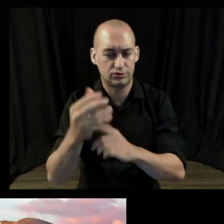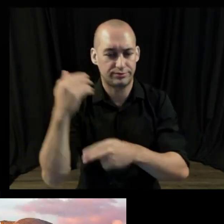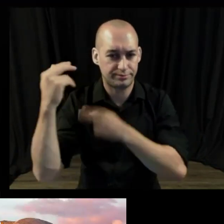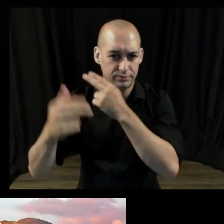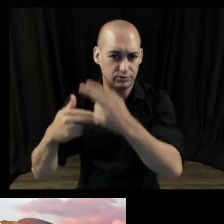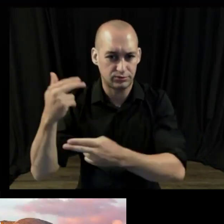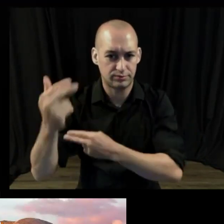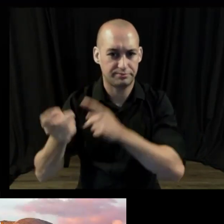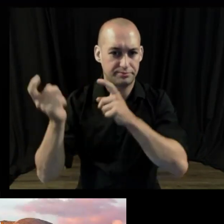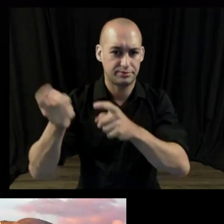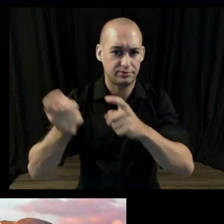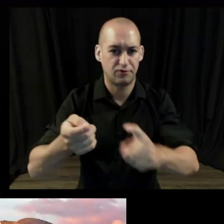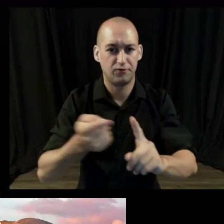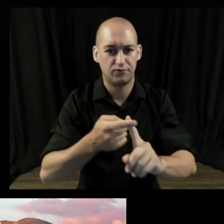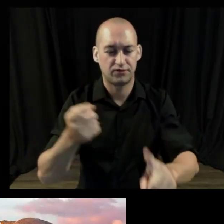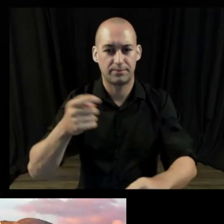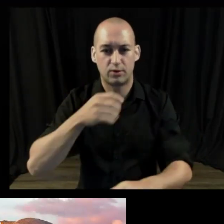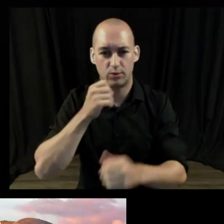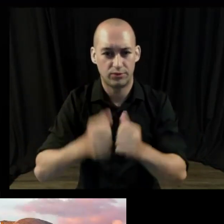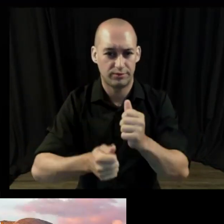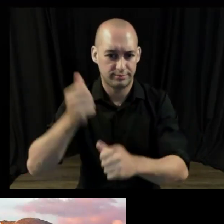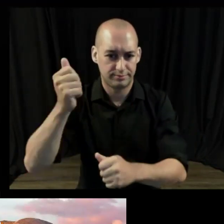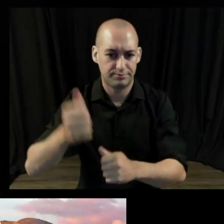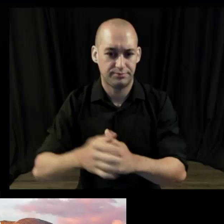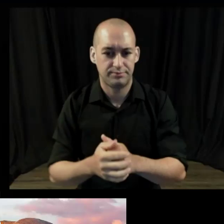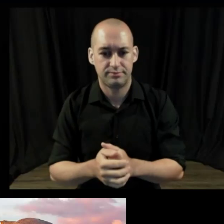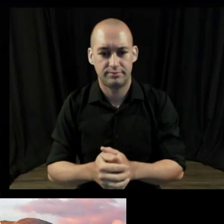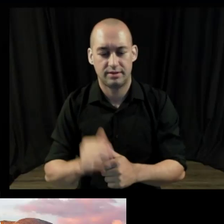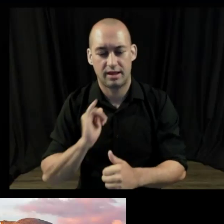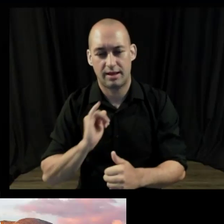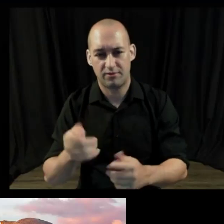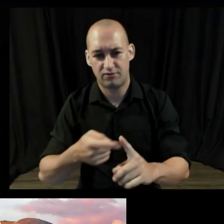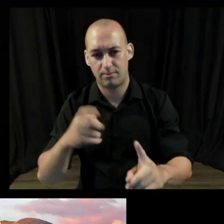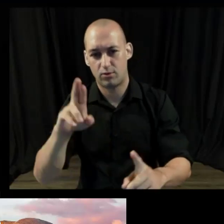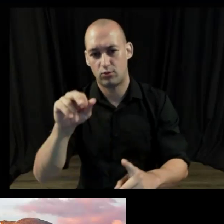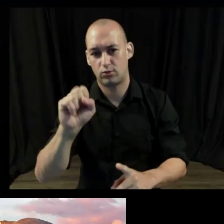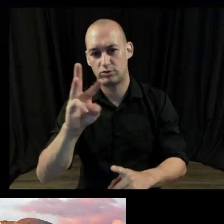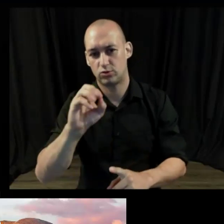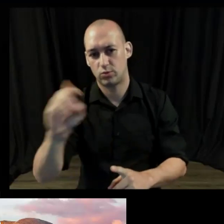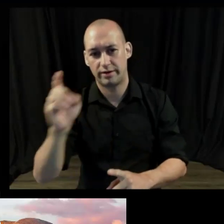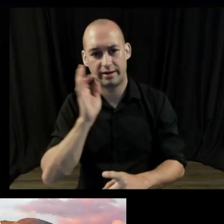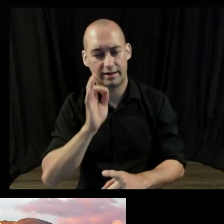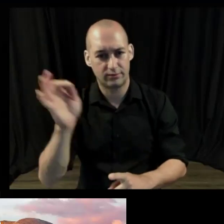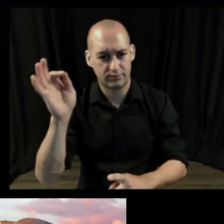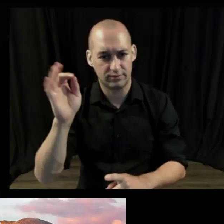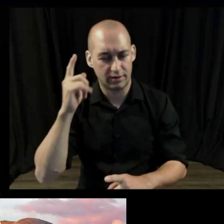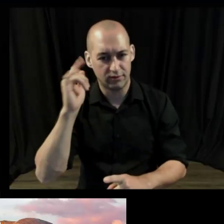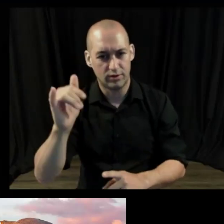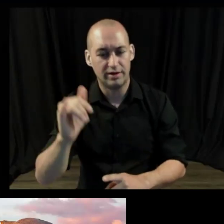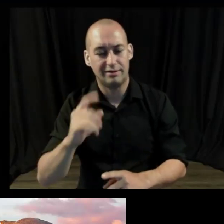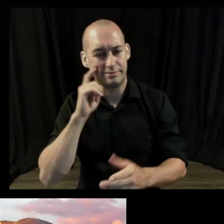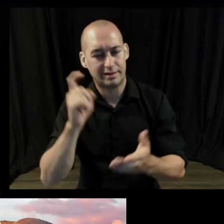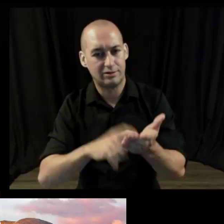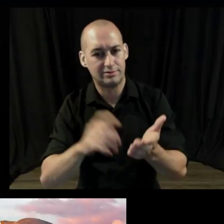elders. I am attending this meeting from Roseville, California, and acknowledge the indigenous homelands of the